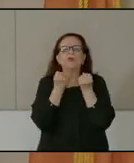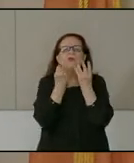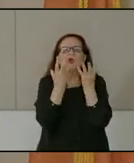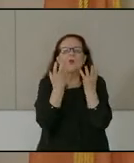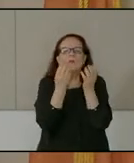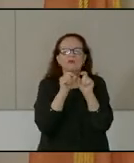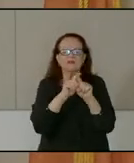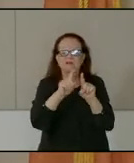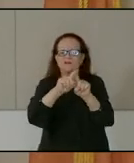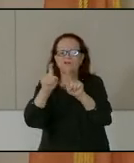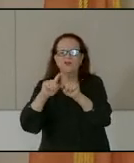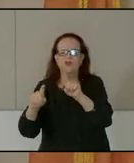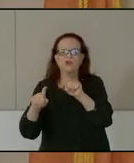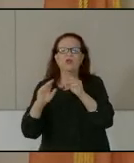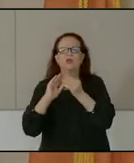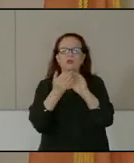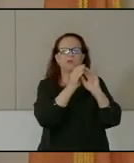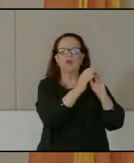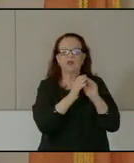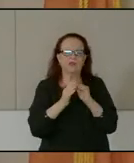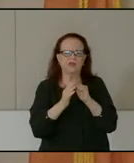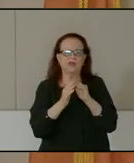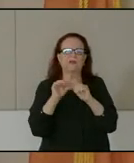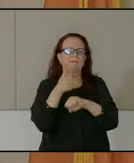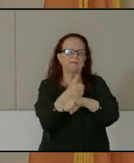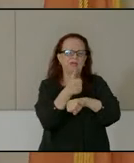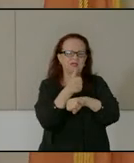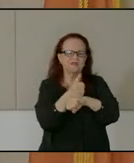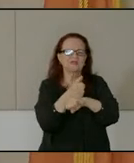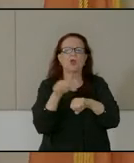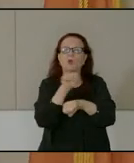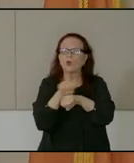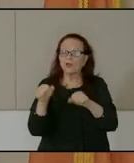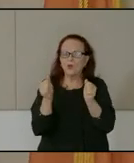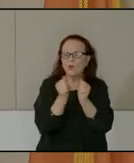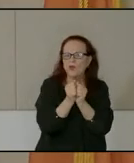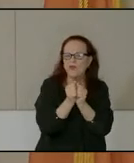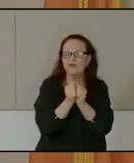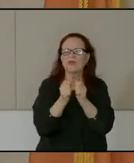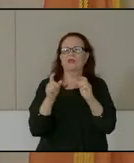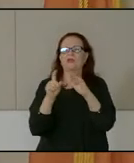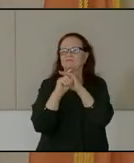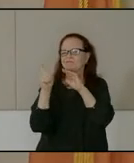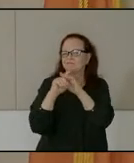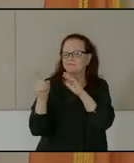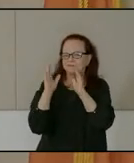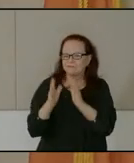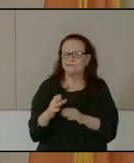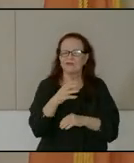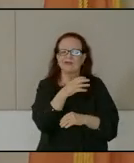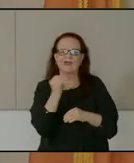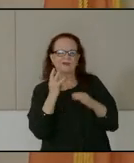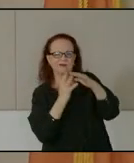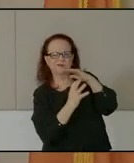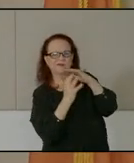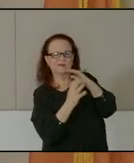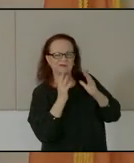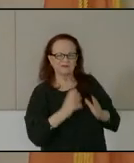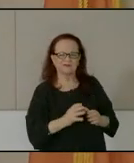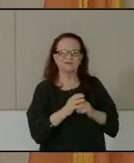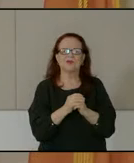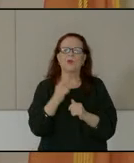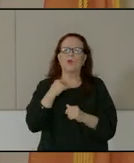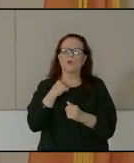community-based organizations who are already working with our immigrant and refugee community. In that regard, we have drafted a